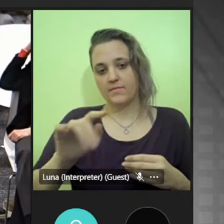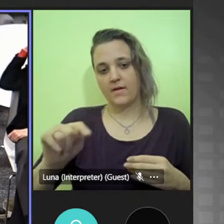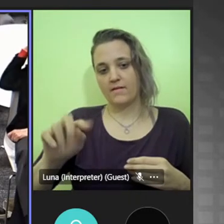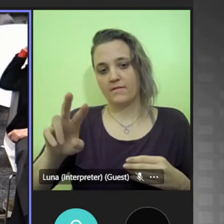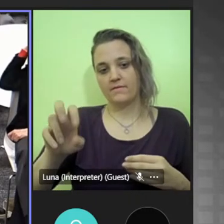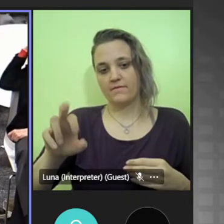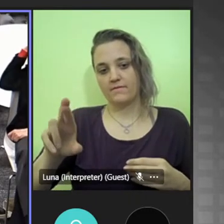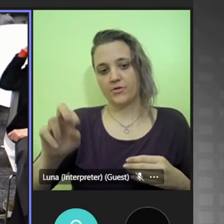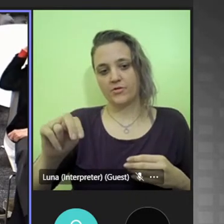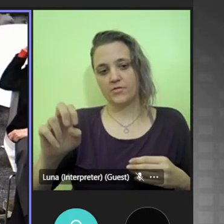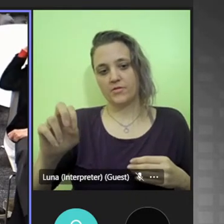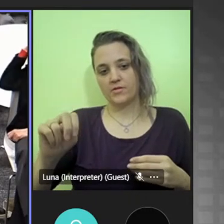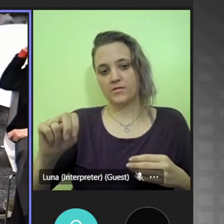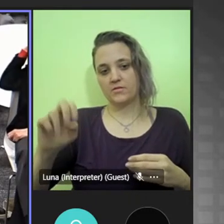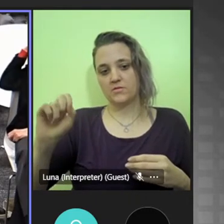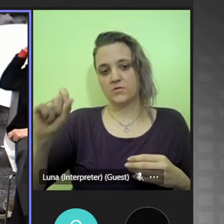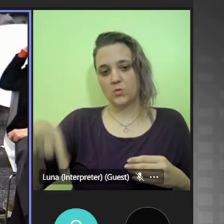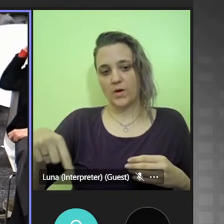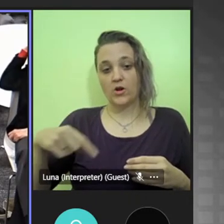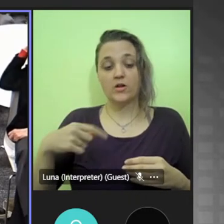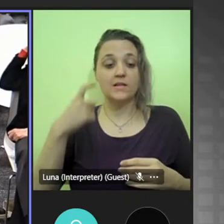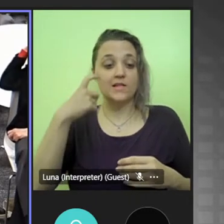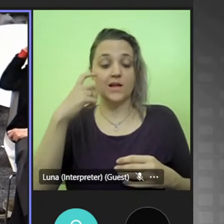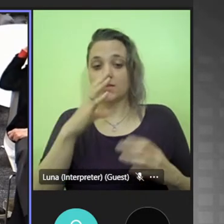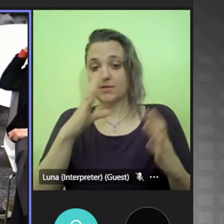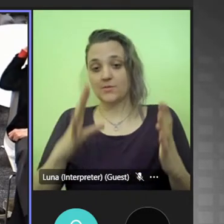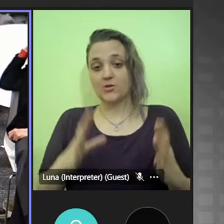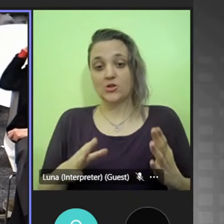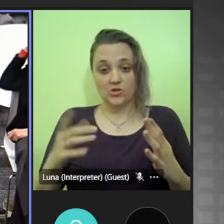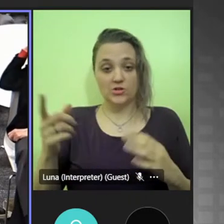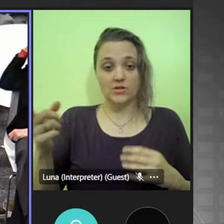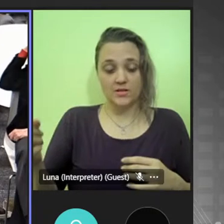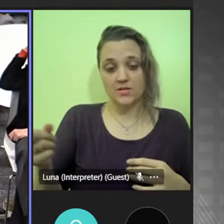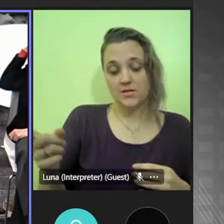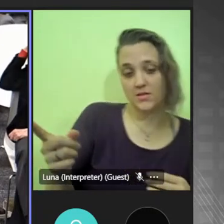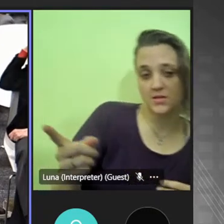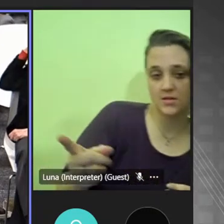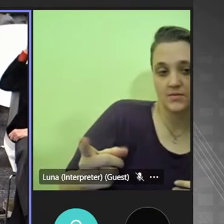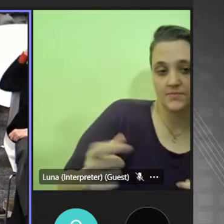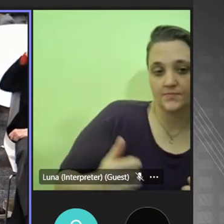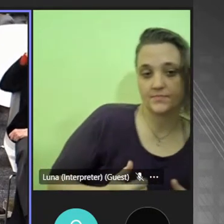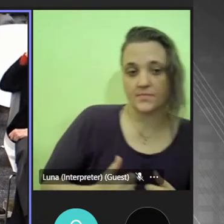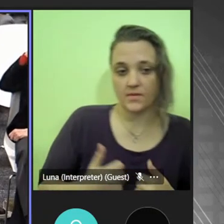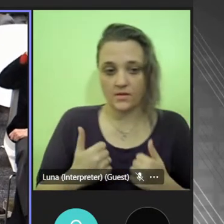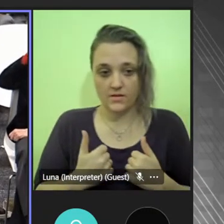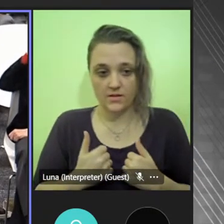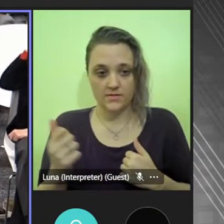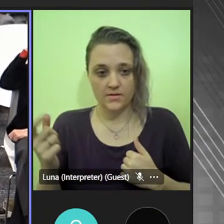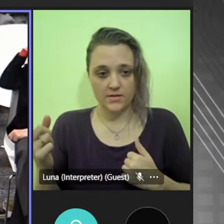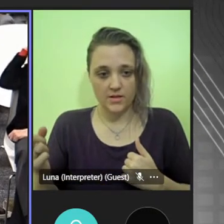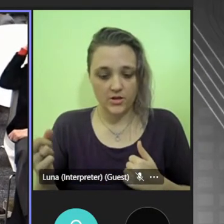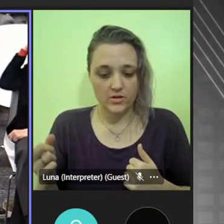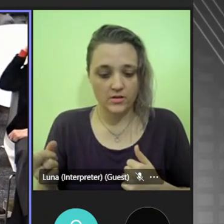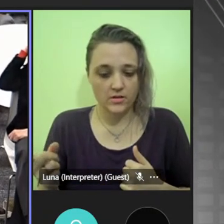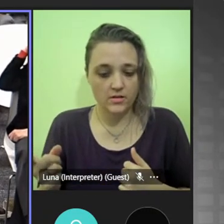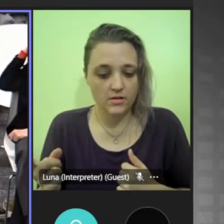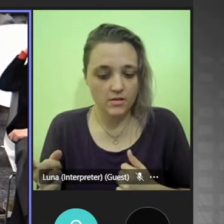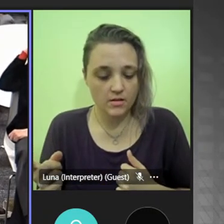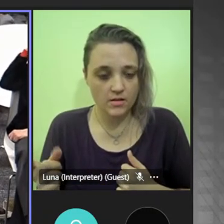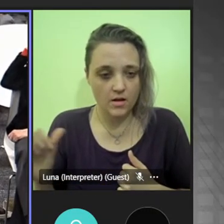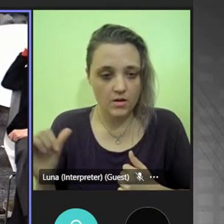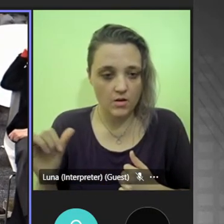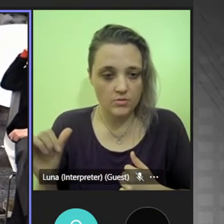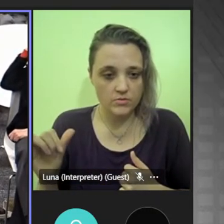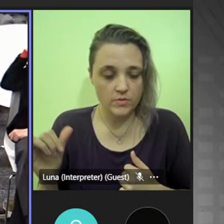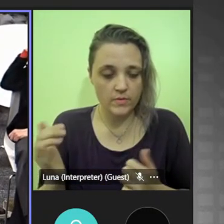at the last um speaker about he was a wit and uh president I also take a year online